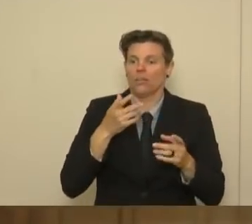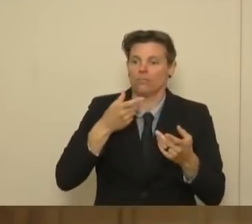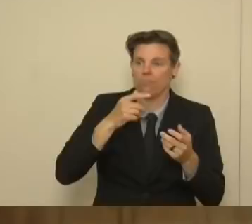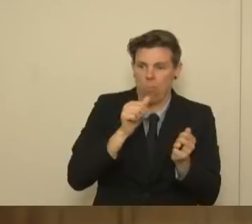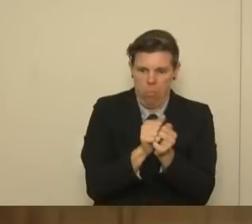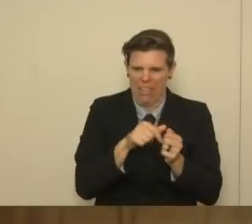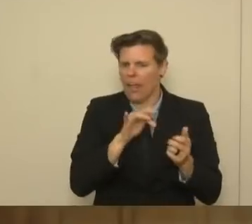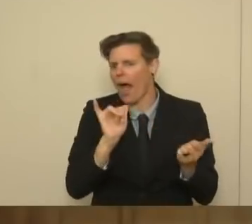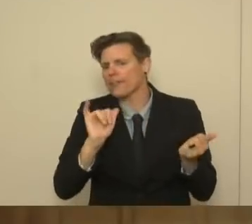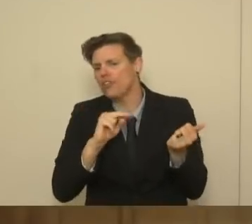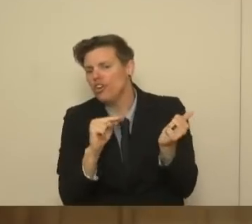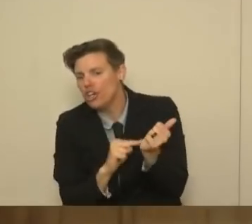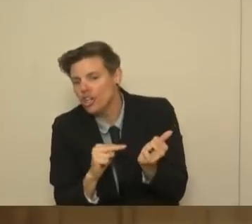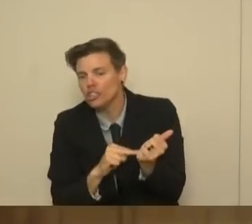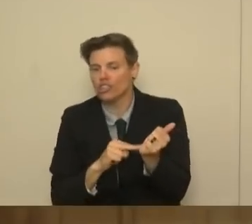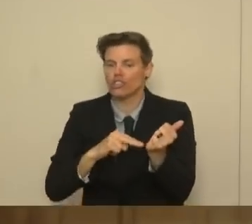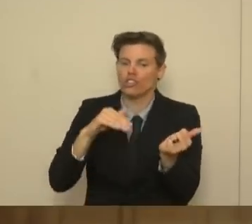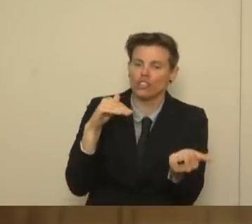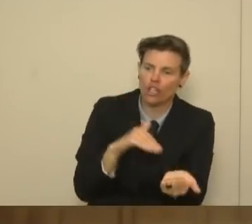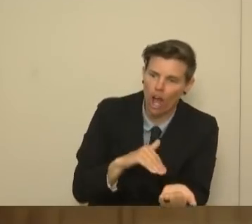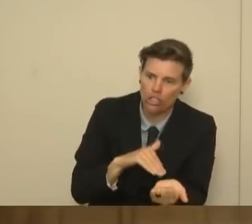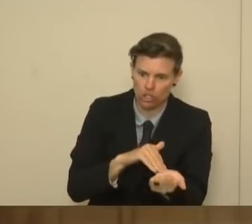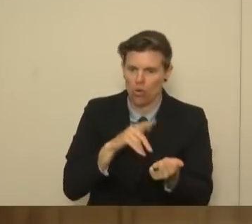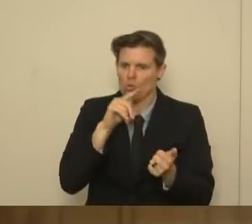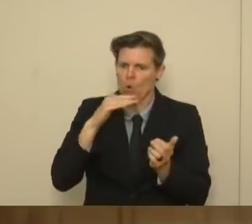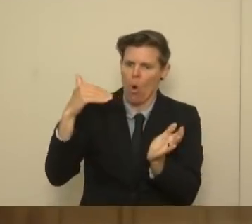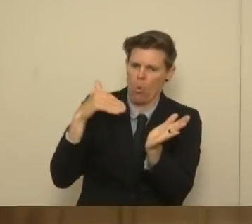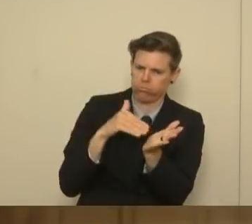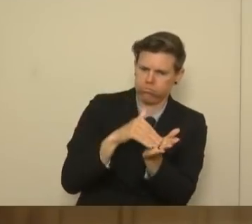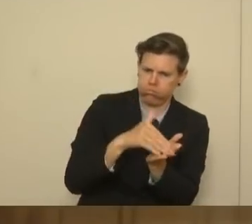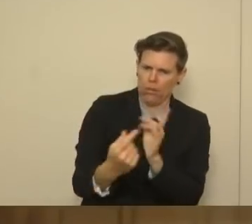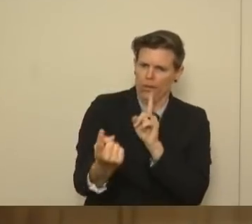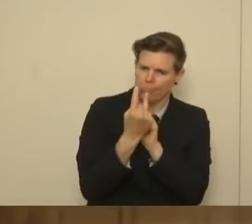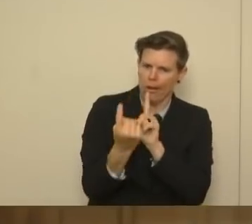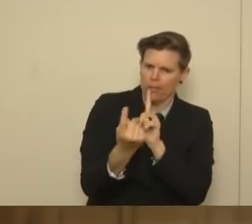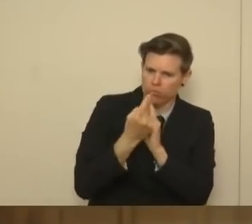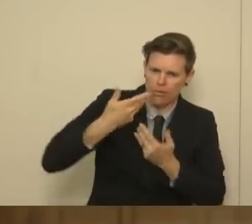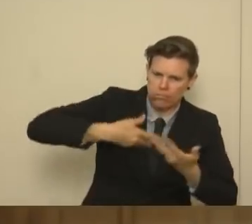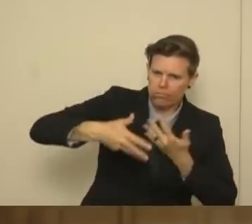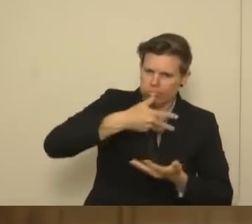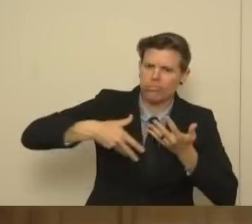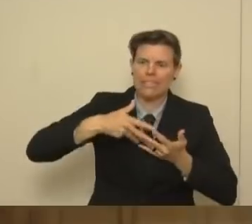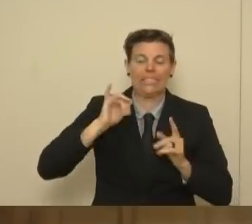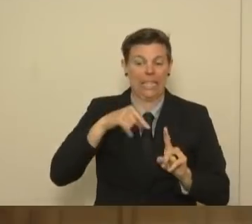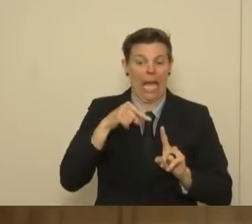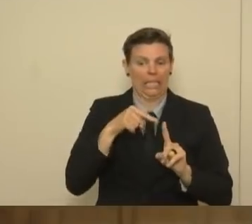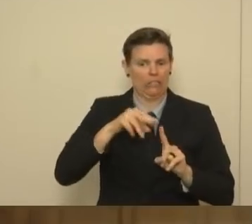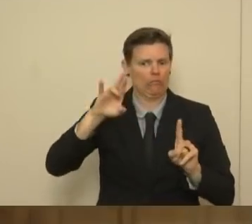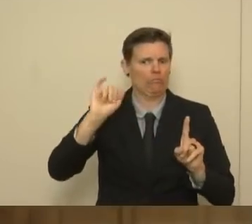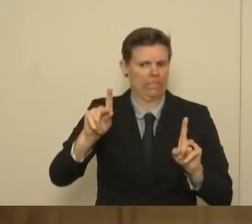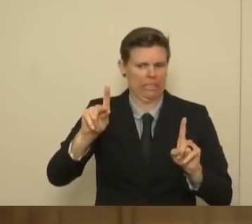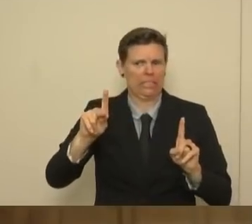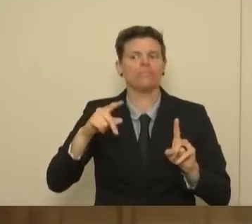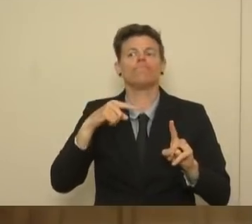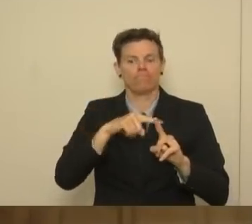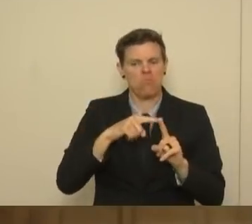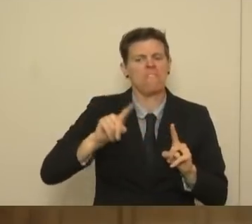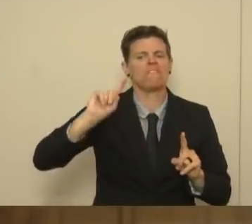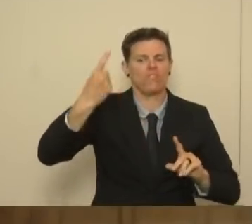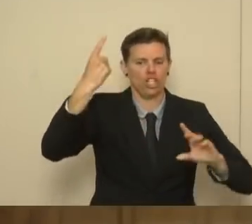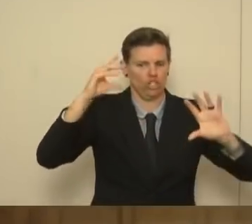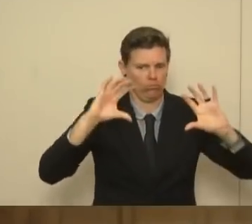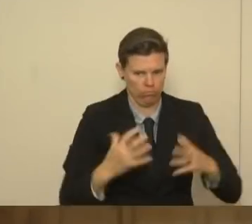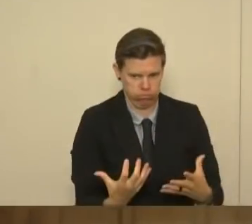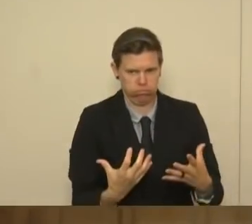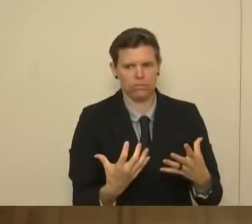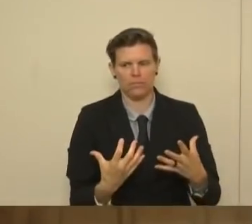you that list, and it's a great list. And then vulnerability as well. We saw what happened early on in New Mexico with